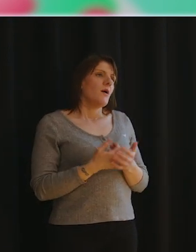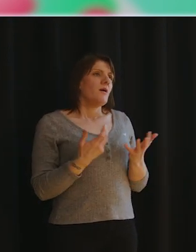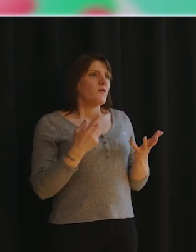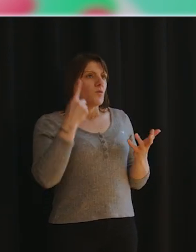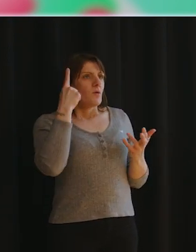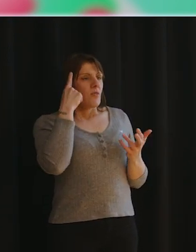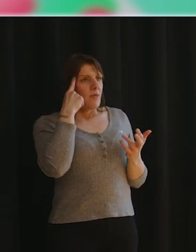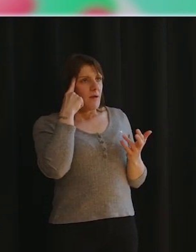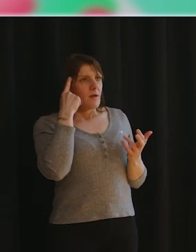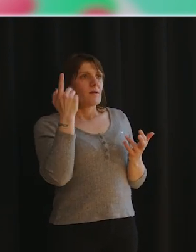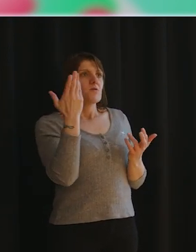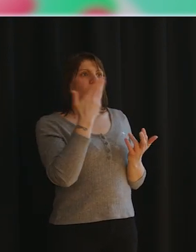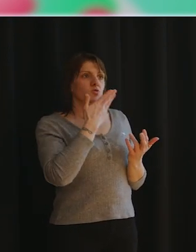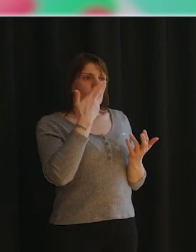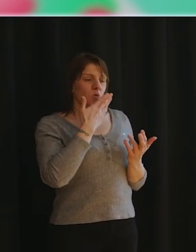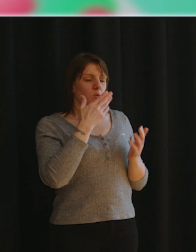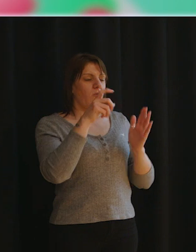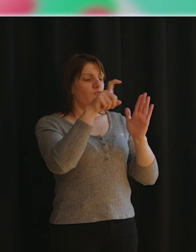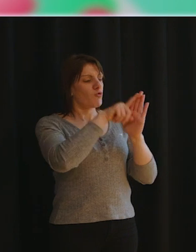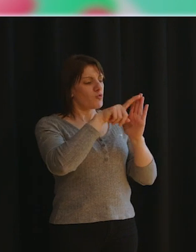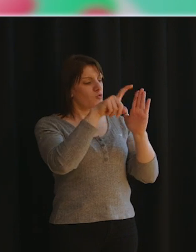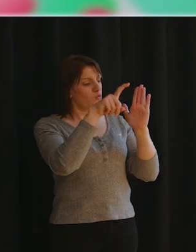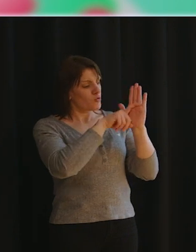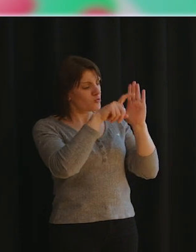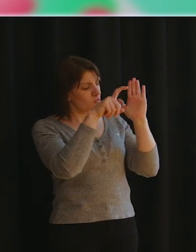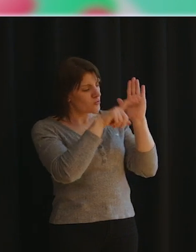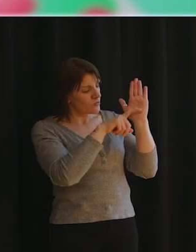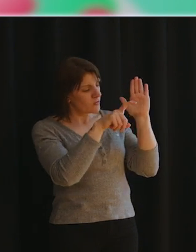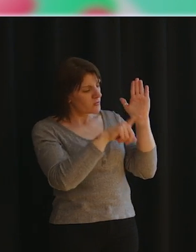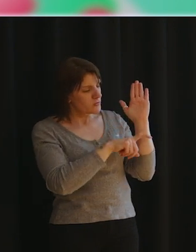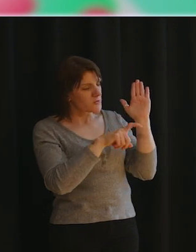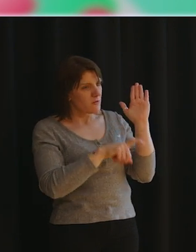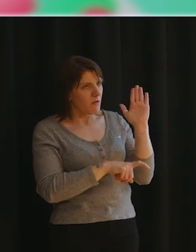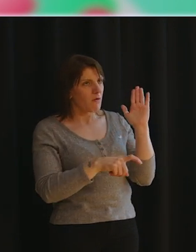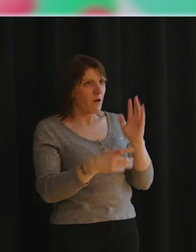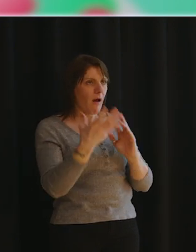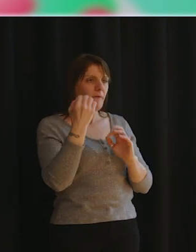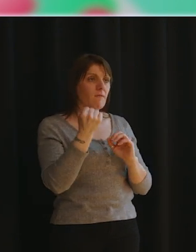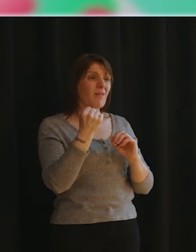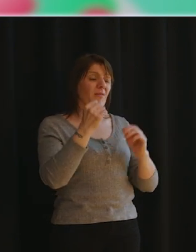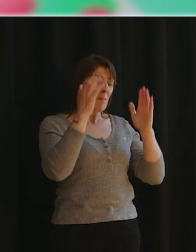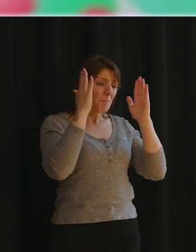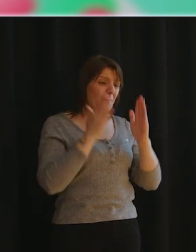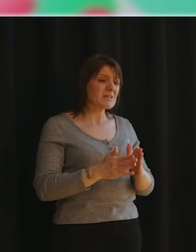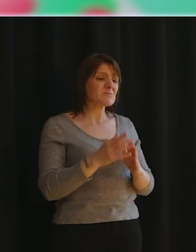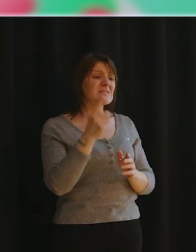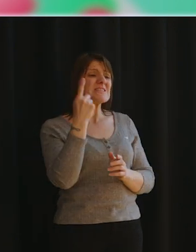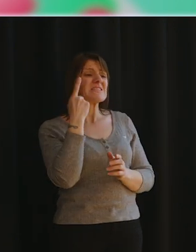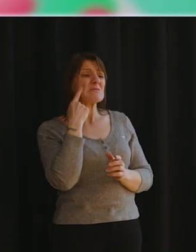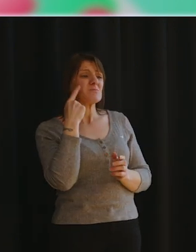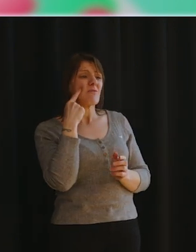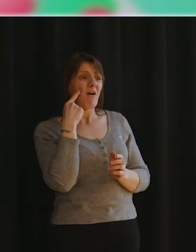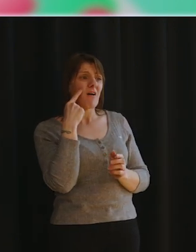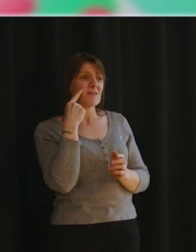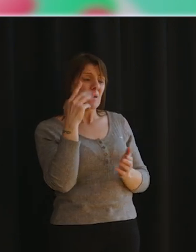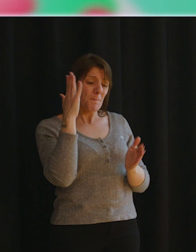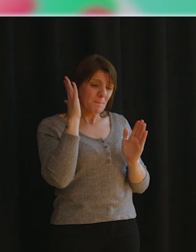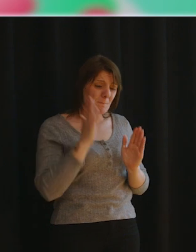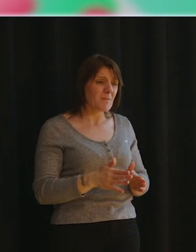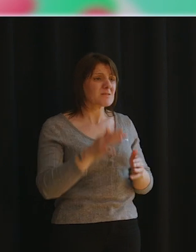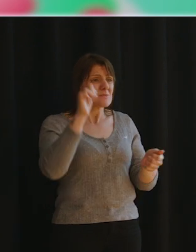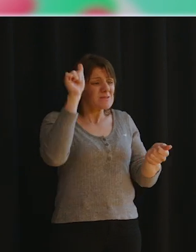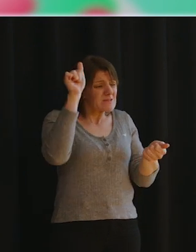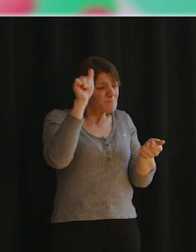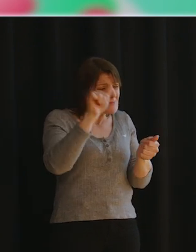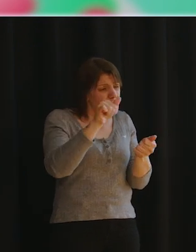a school the number of rules that we've got. They need to be simplified and they need to be absolutely minimized.